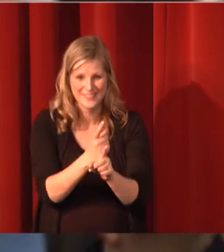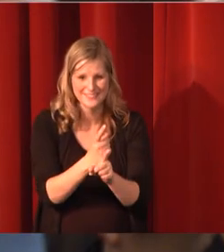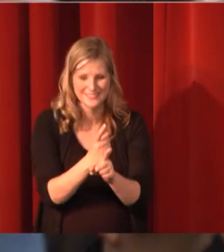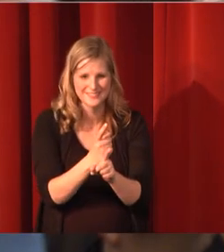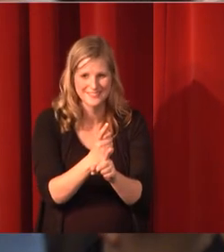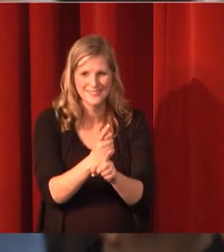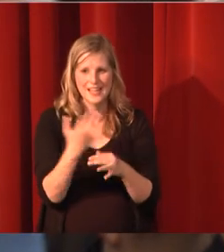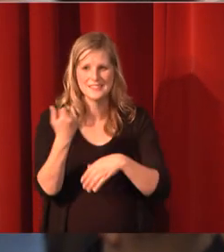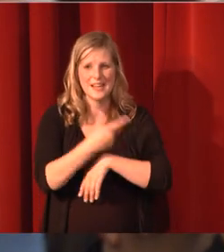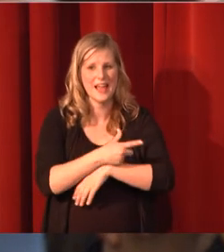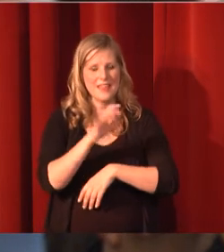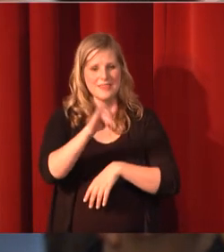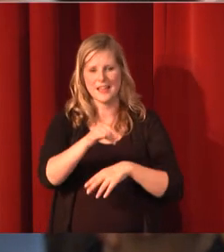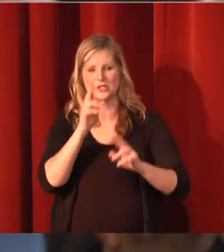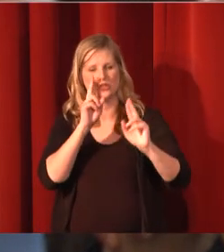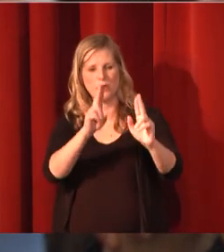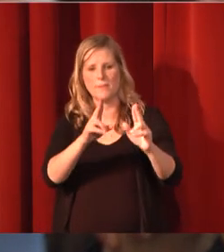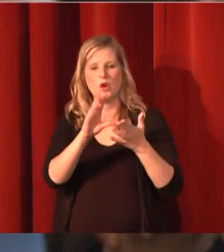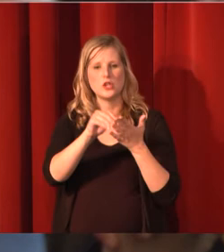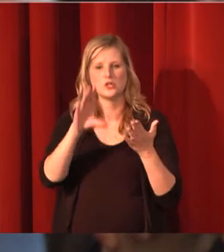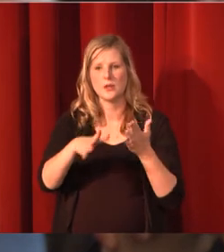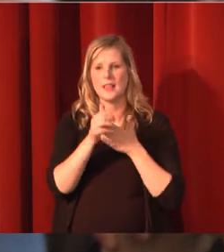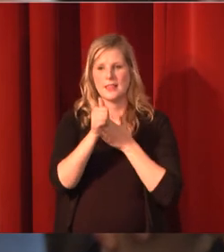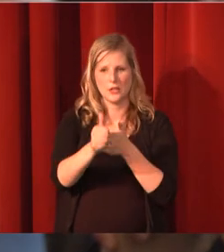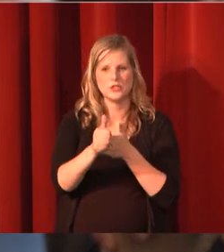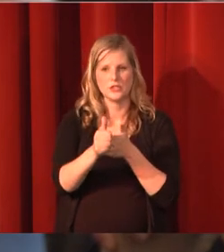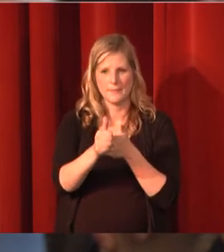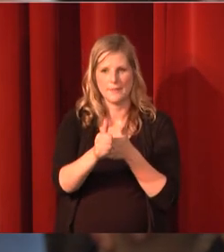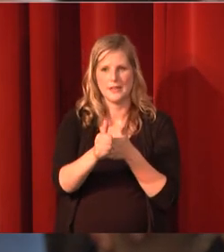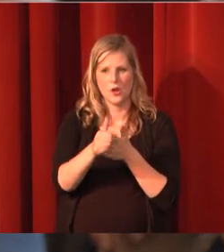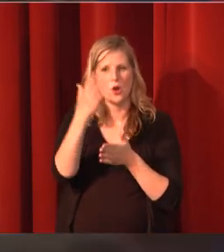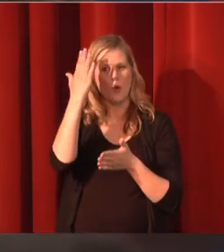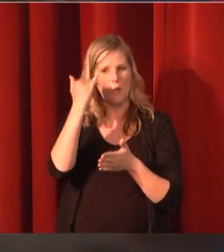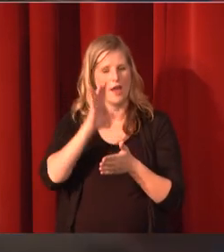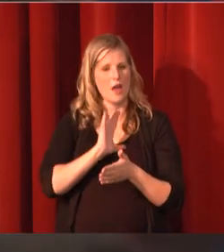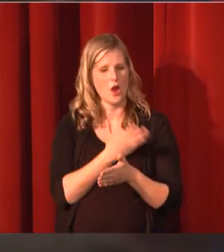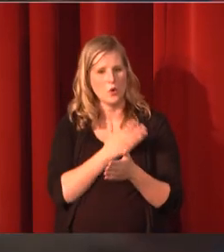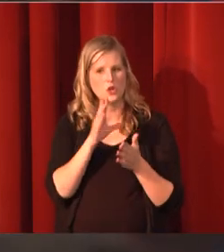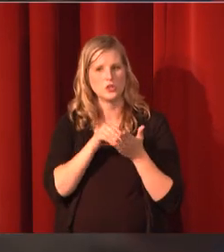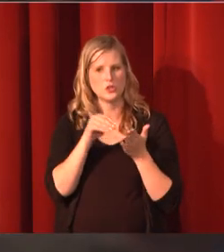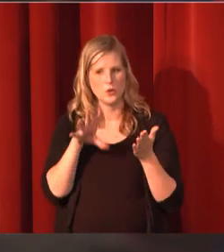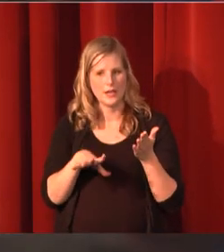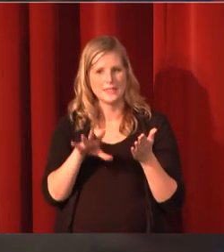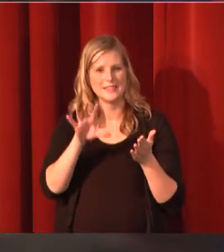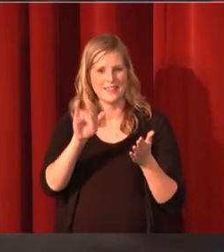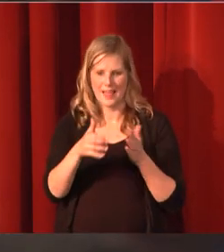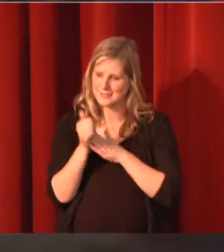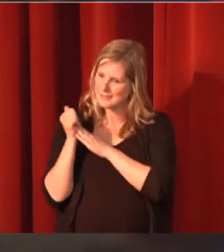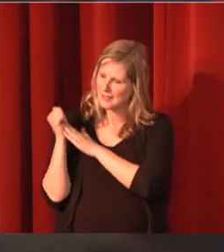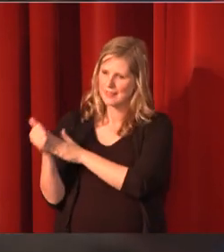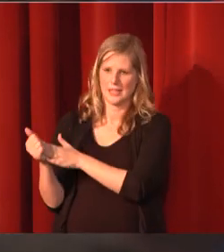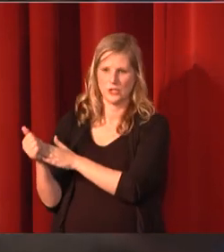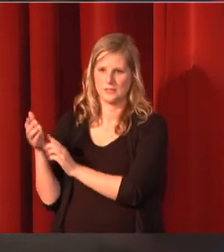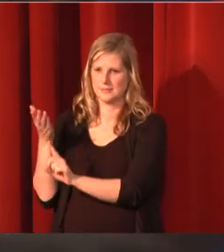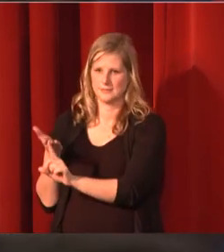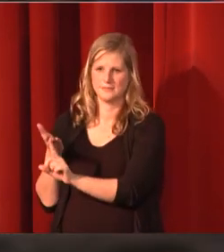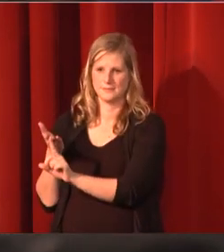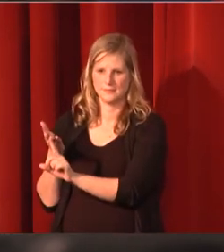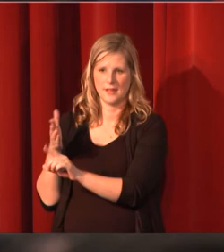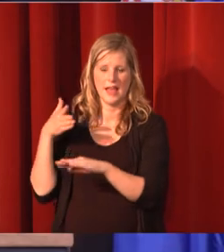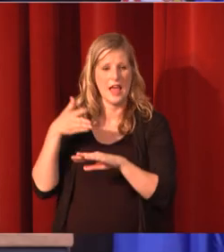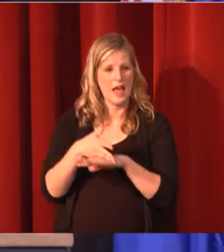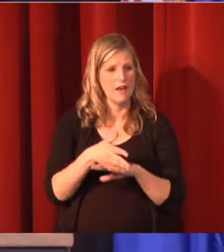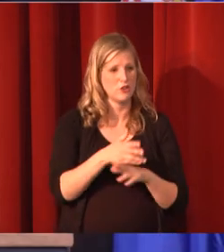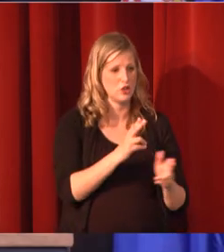today is a tribute to student leadership because our students are leading after the